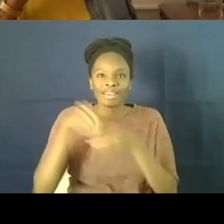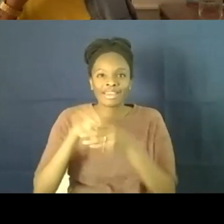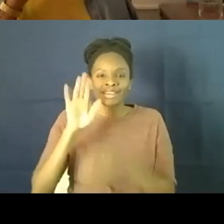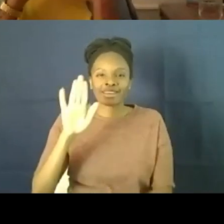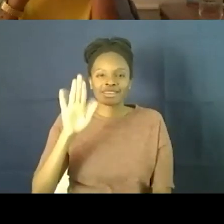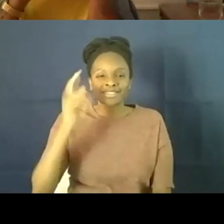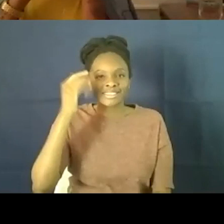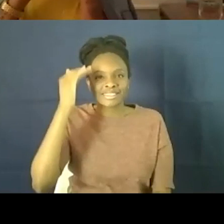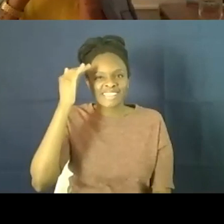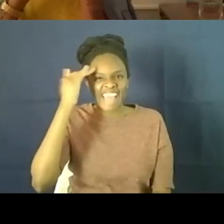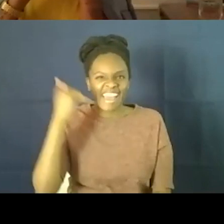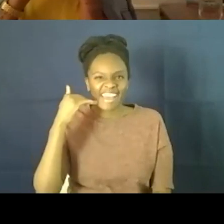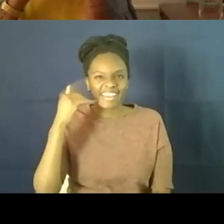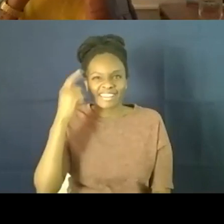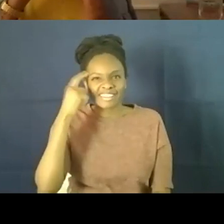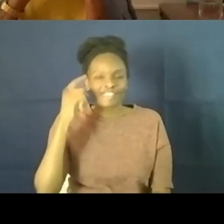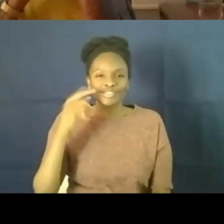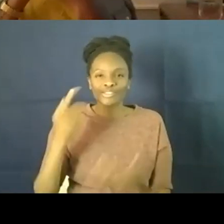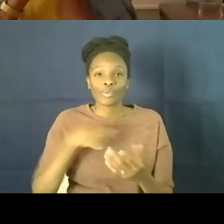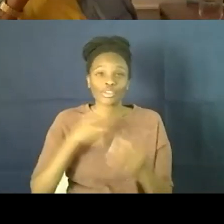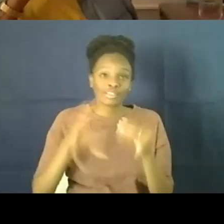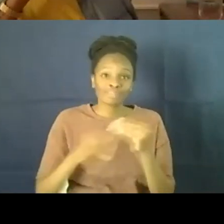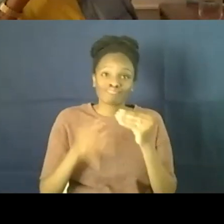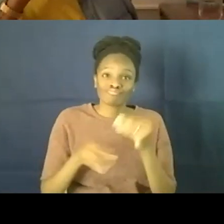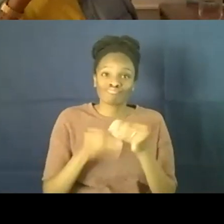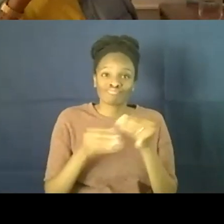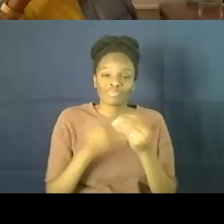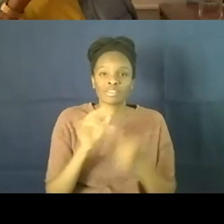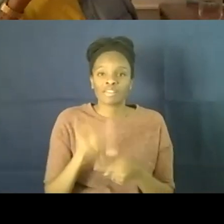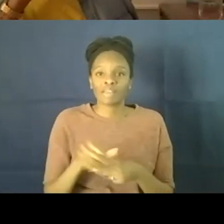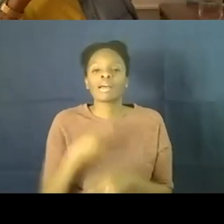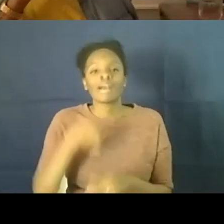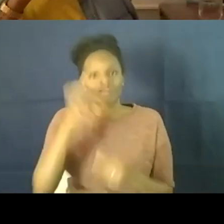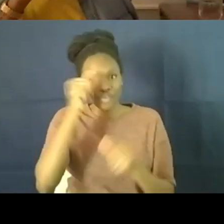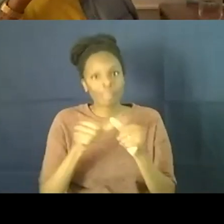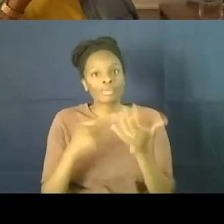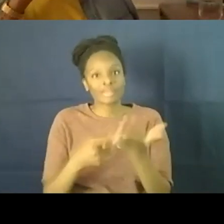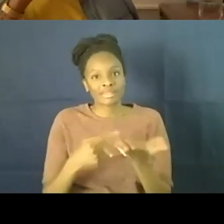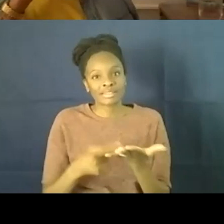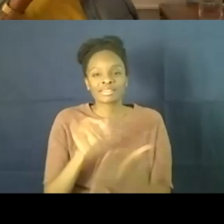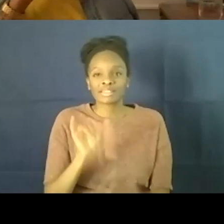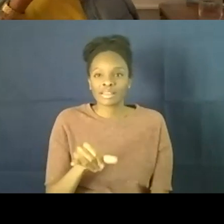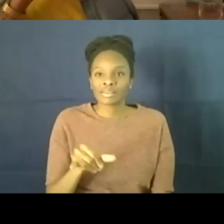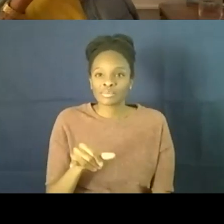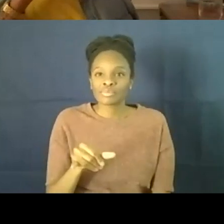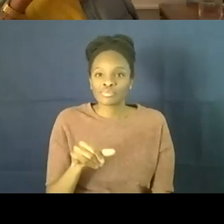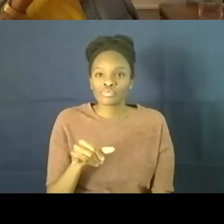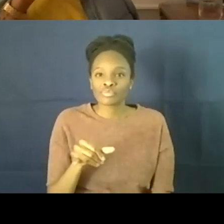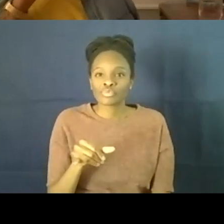keep adding to it. And that one is like a Mike Nichols movie. I remember that was something that we talked about. It's like he was like structuring it like a